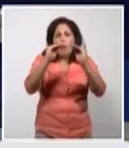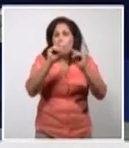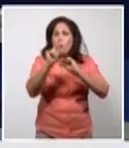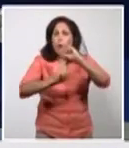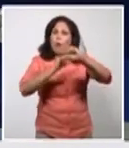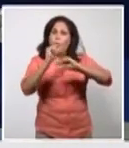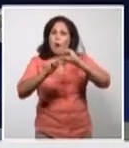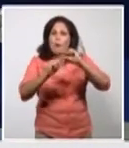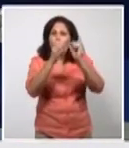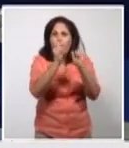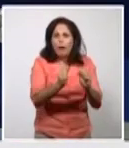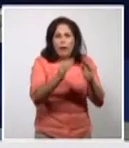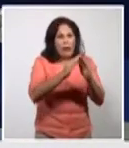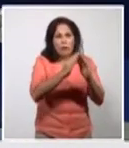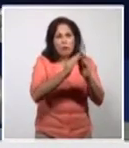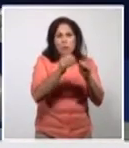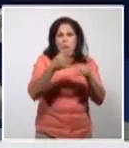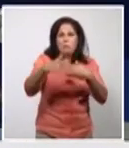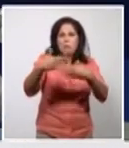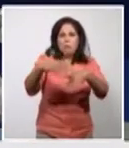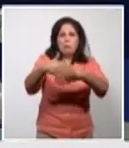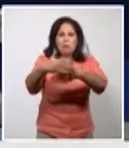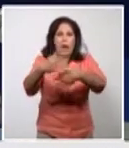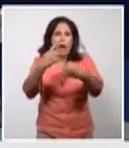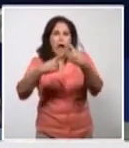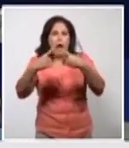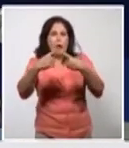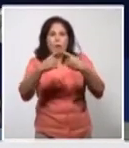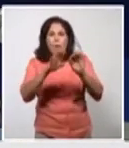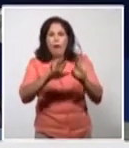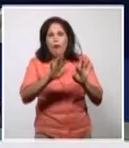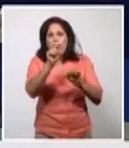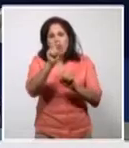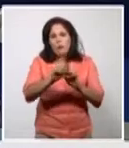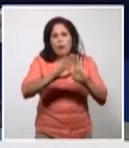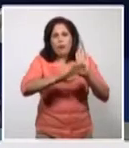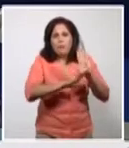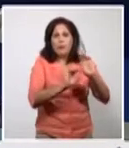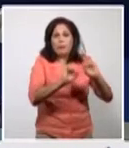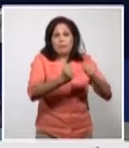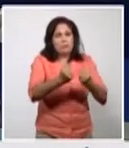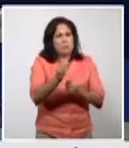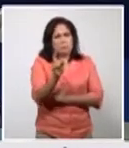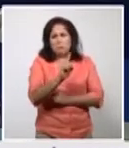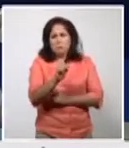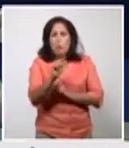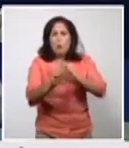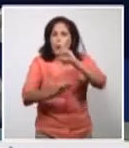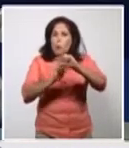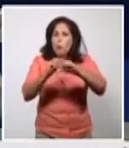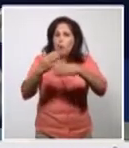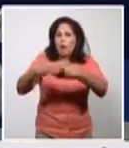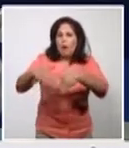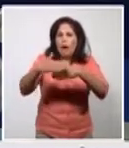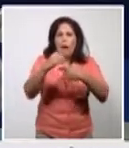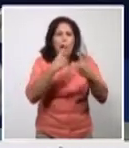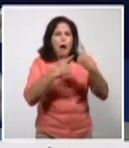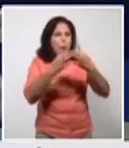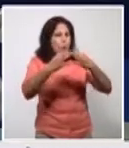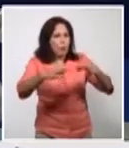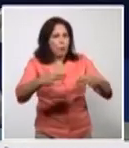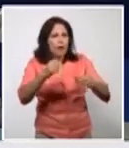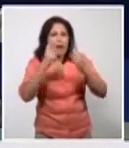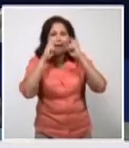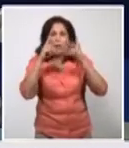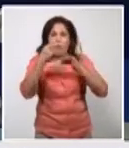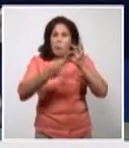are removing a little bit, removing the restriction measures, and we see the explanations of what is